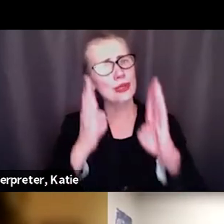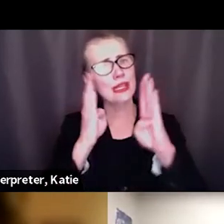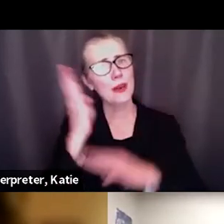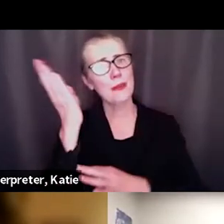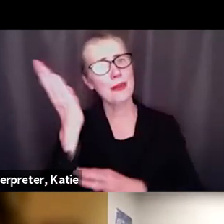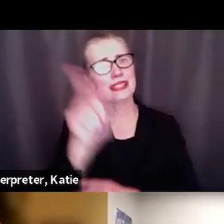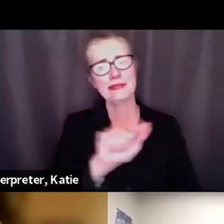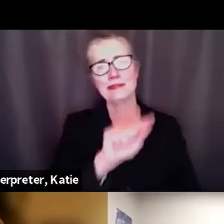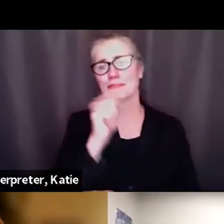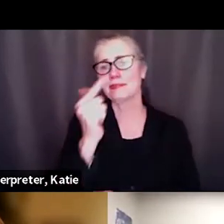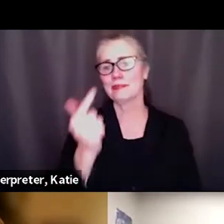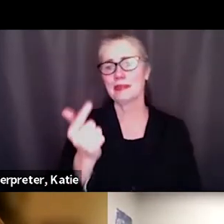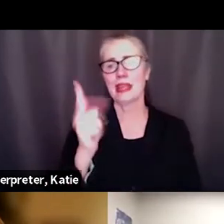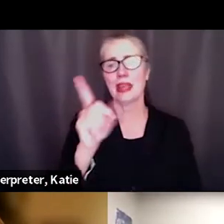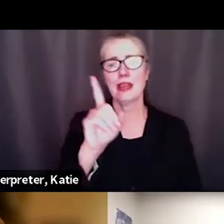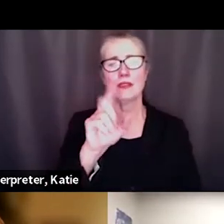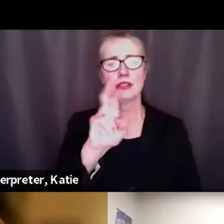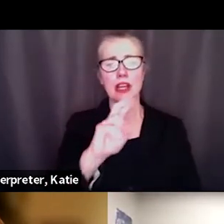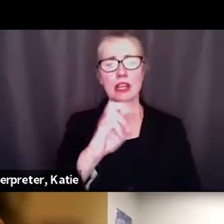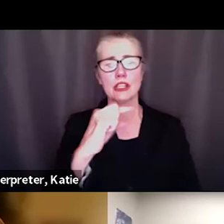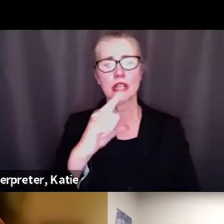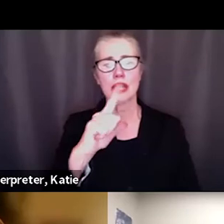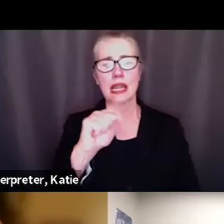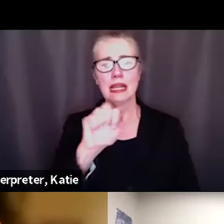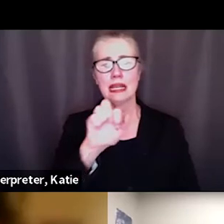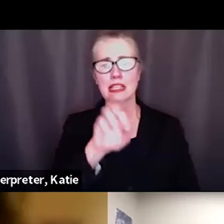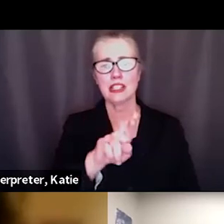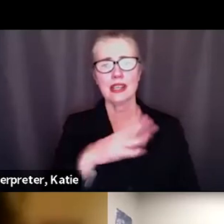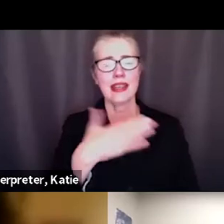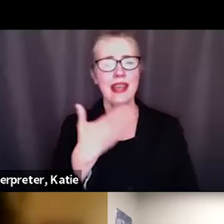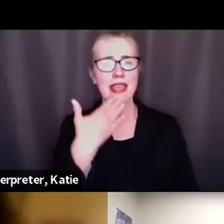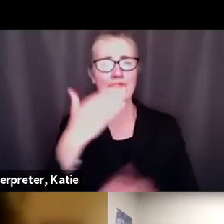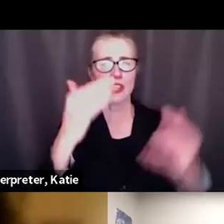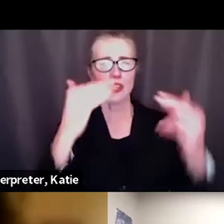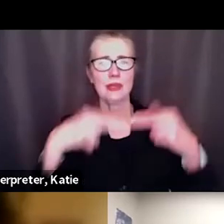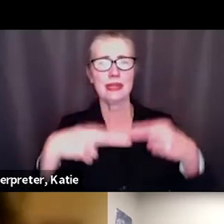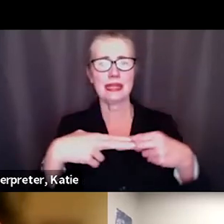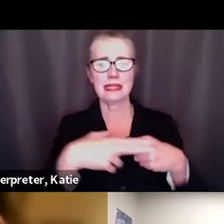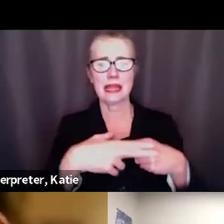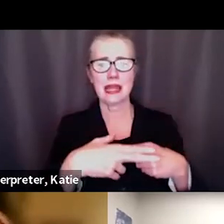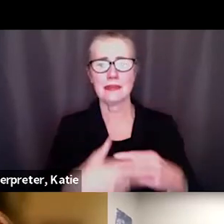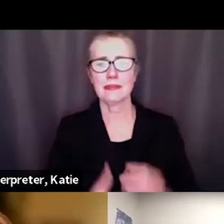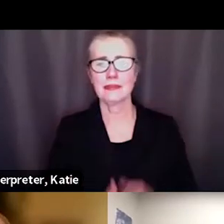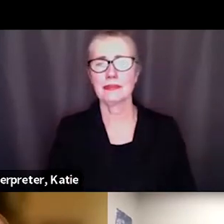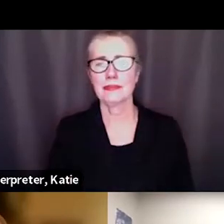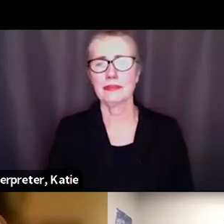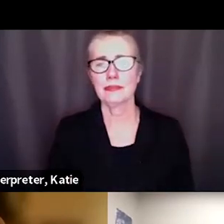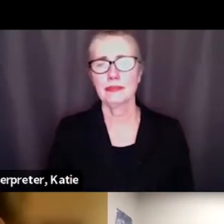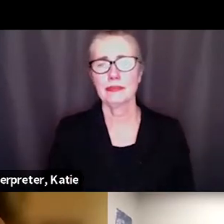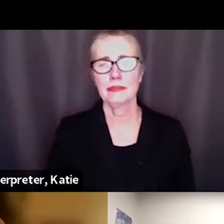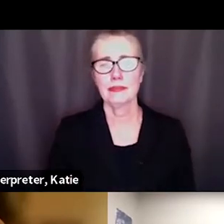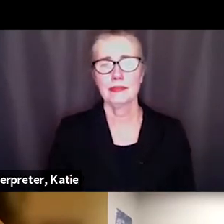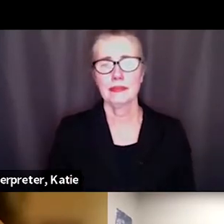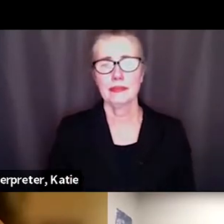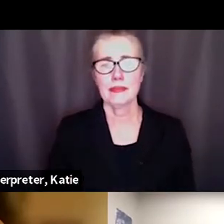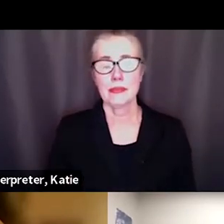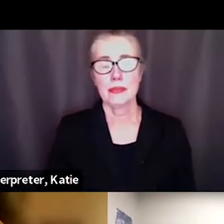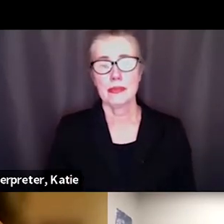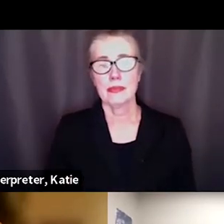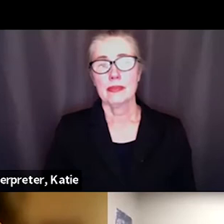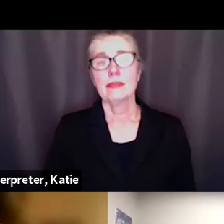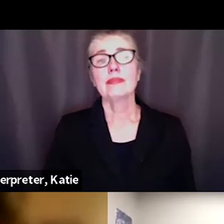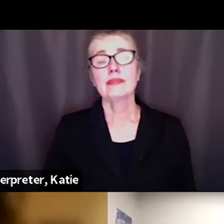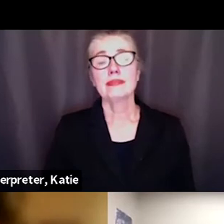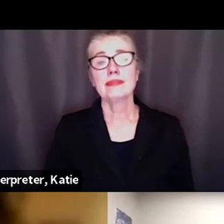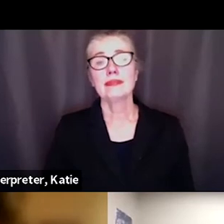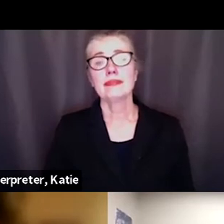glacier thank you miss newton next slide please so this is a